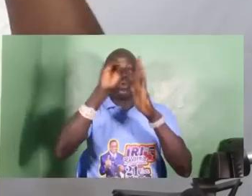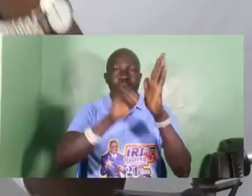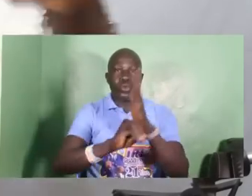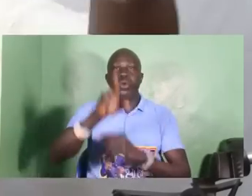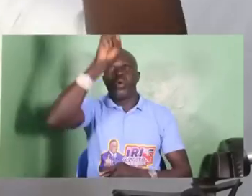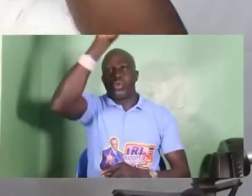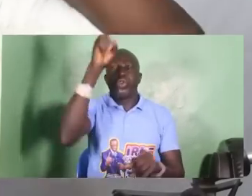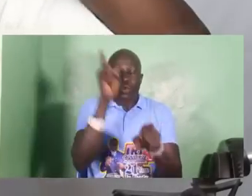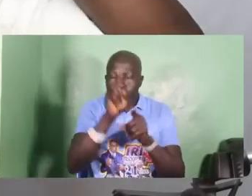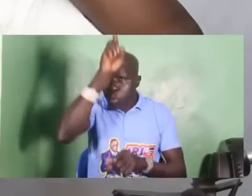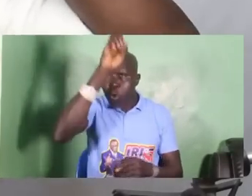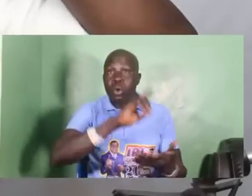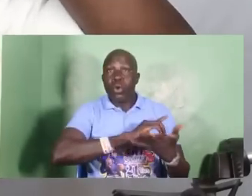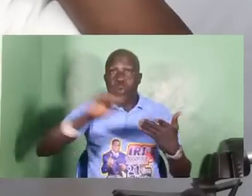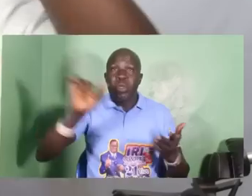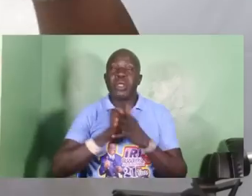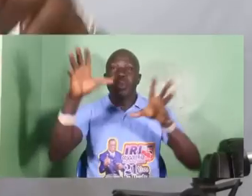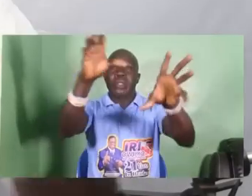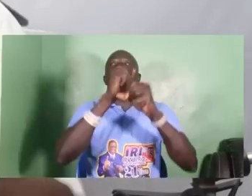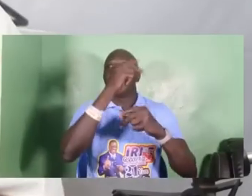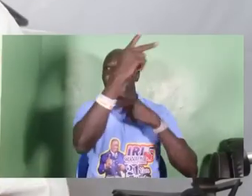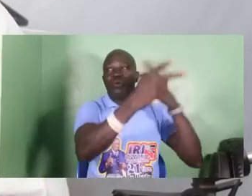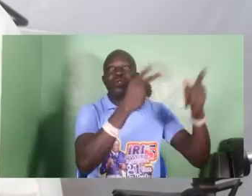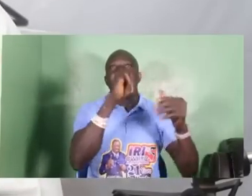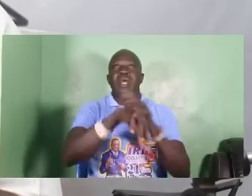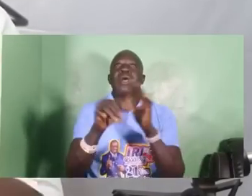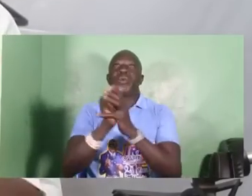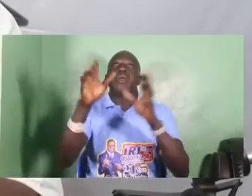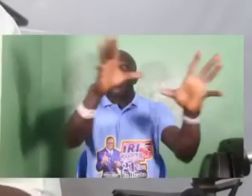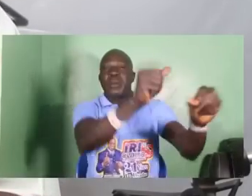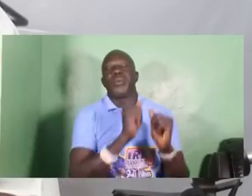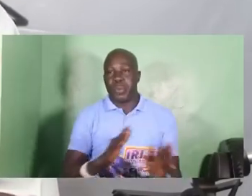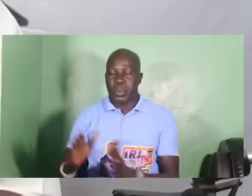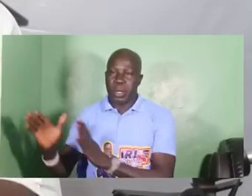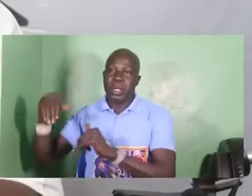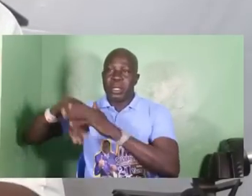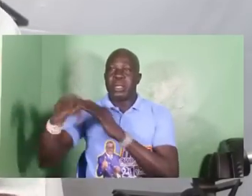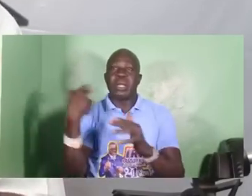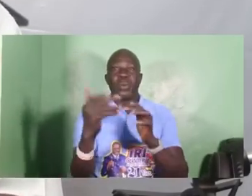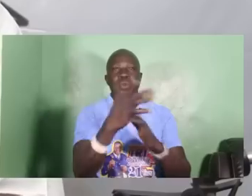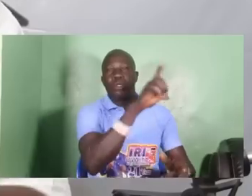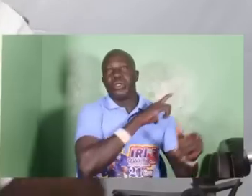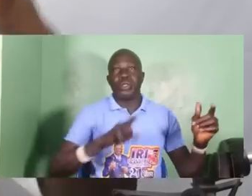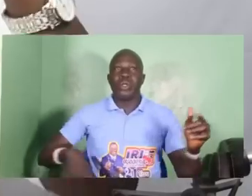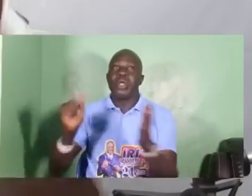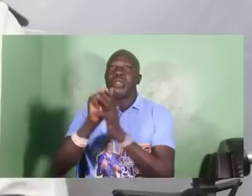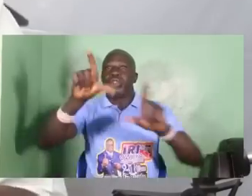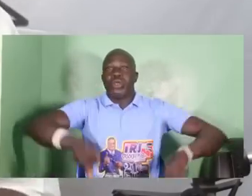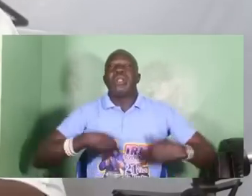Osogbo. A week that we are going to receive the session of prophets. Happy preparation. In the name of